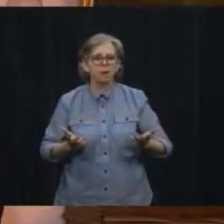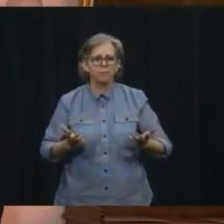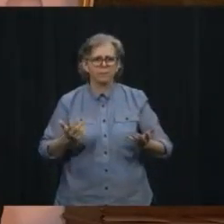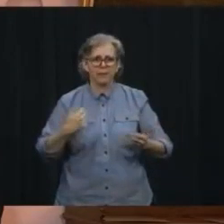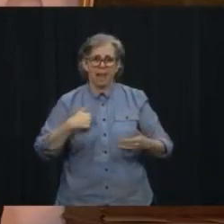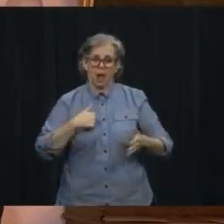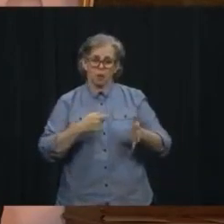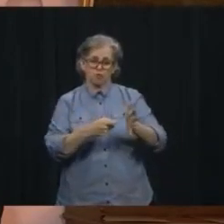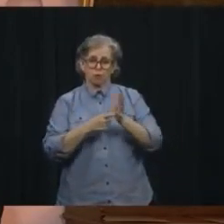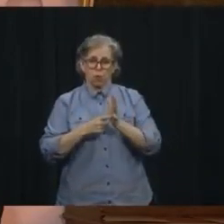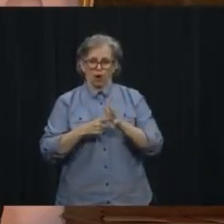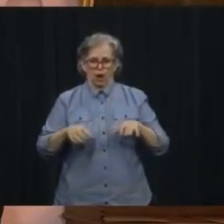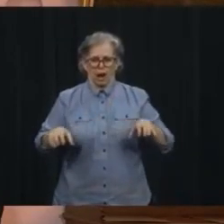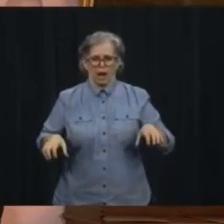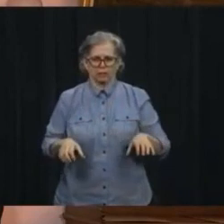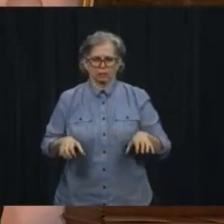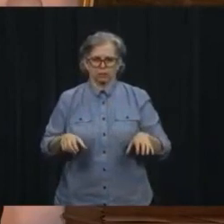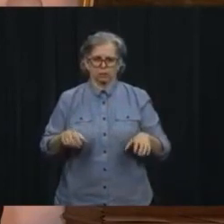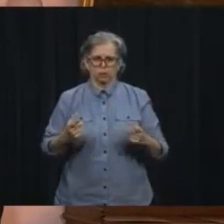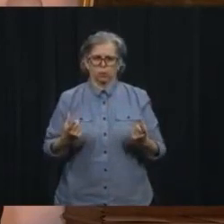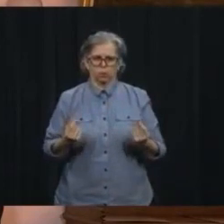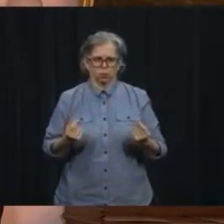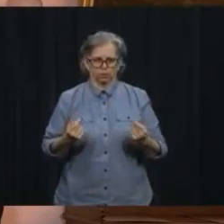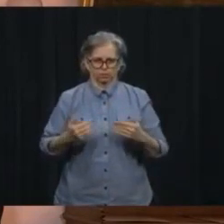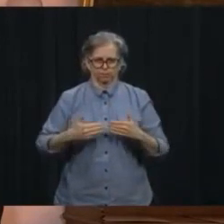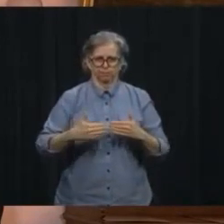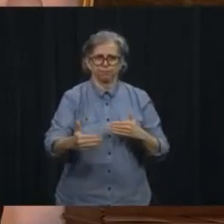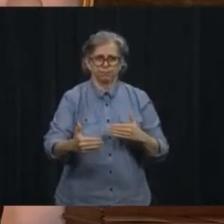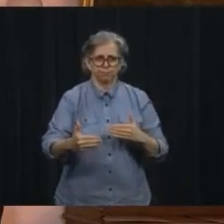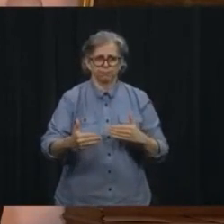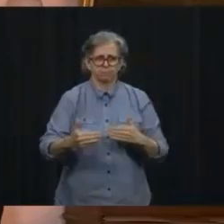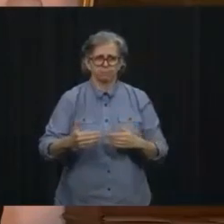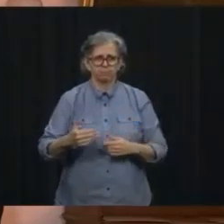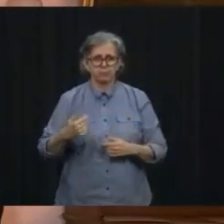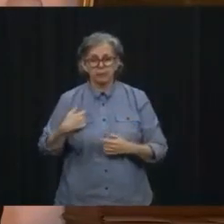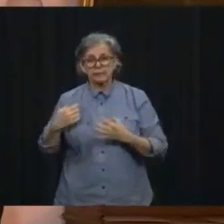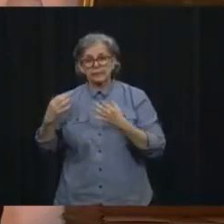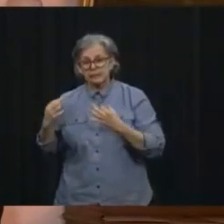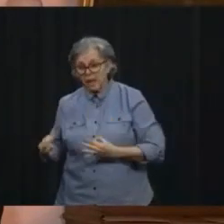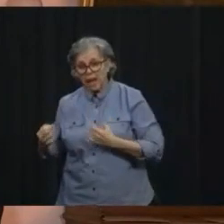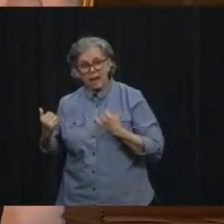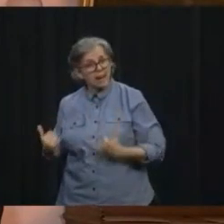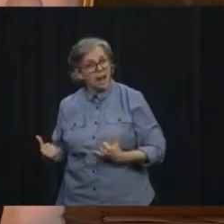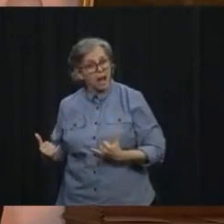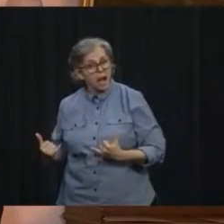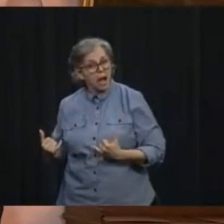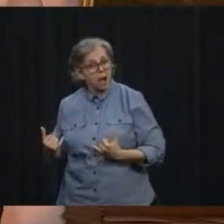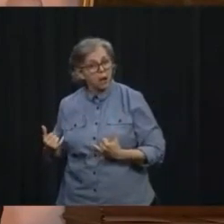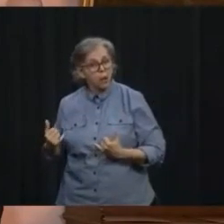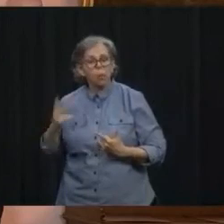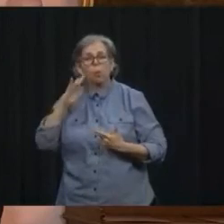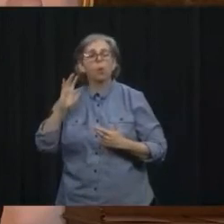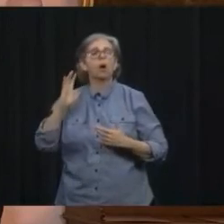What we do now, what we do not do now, will really